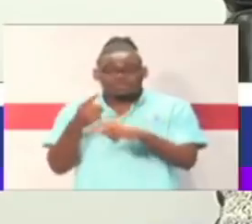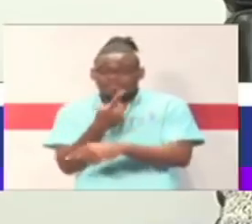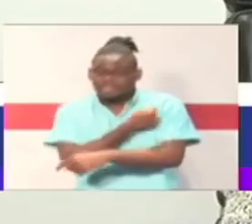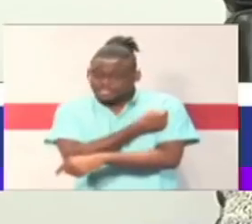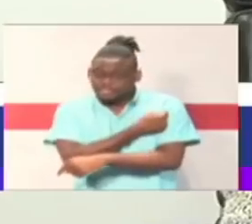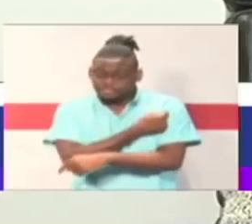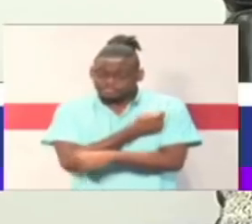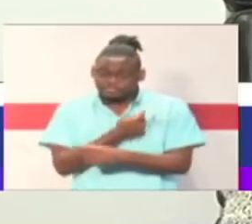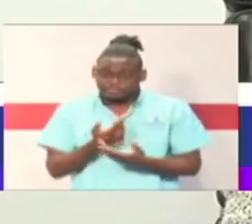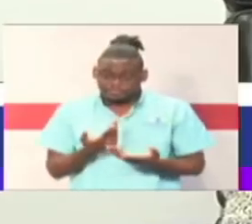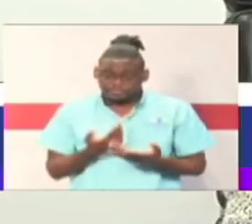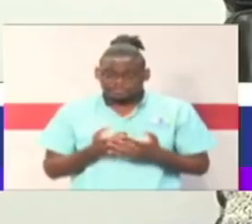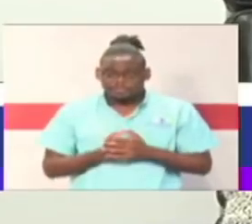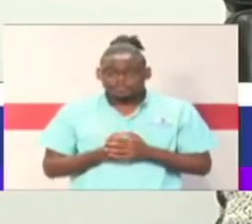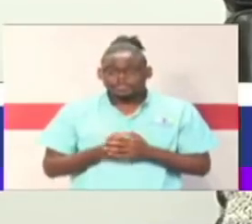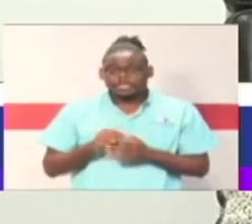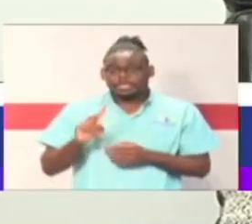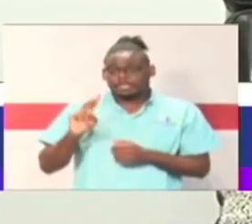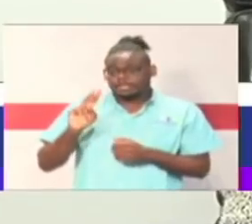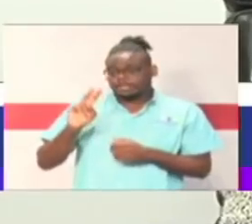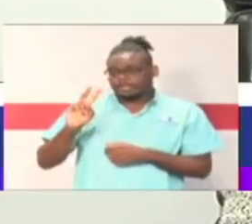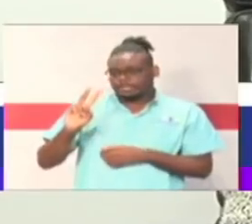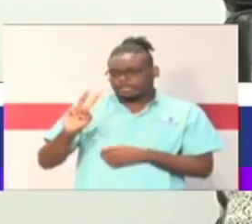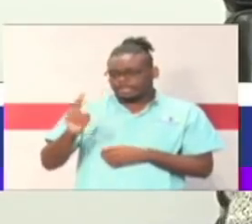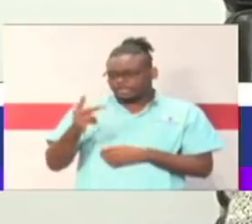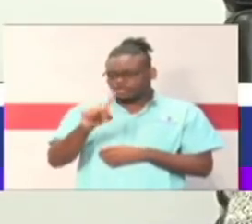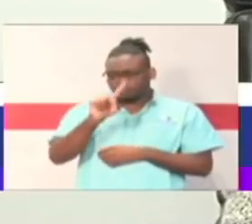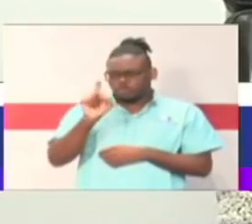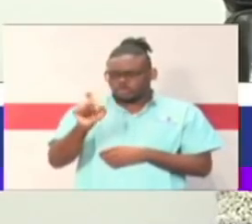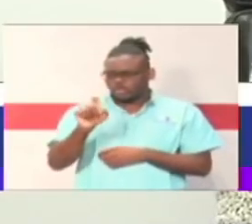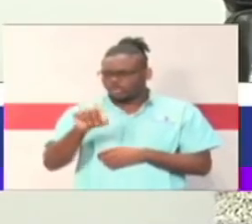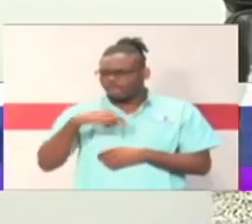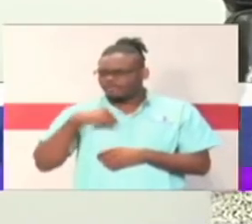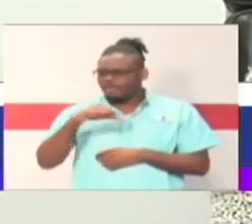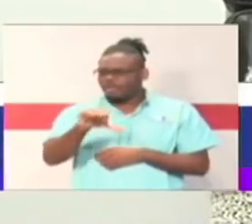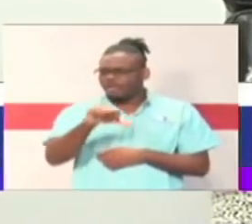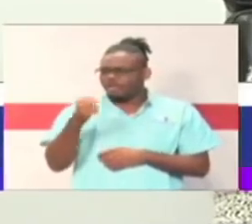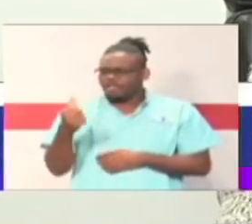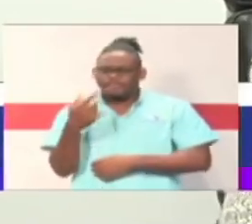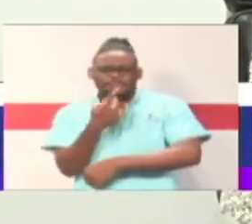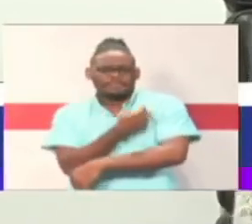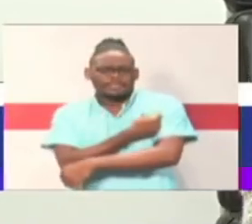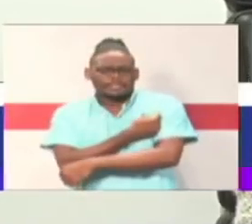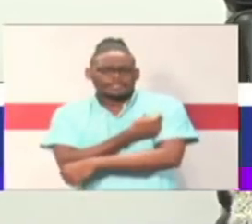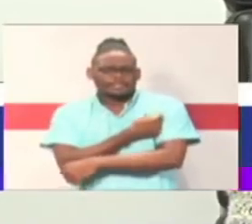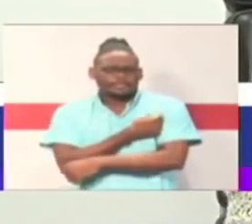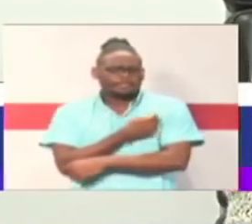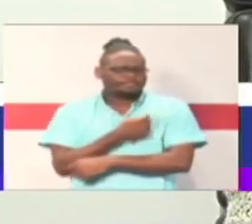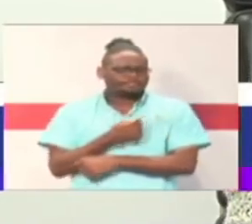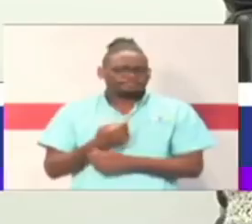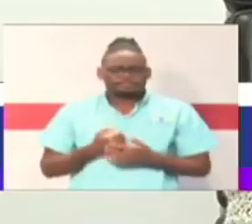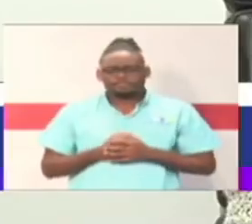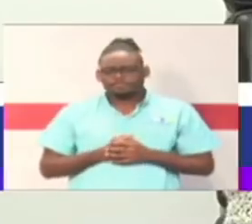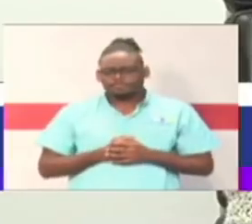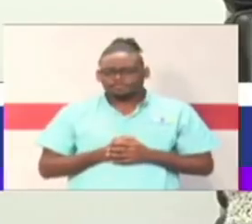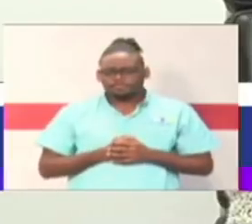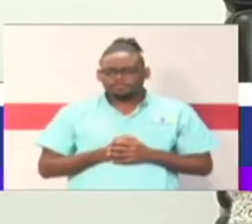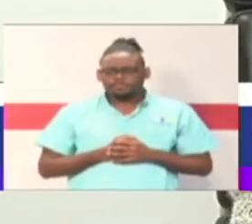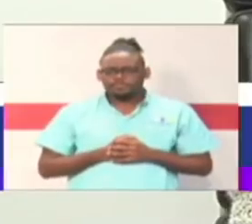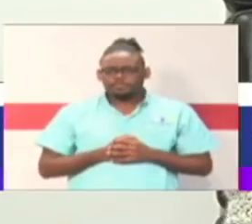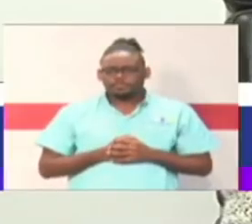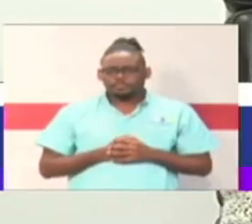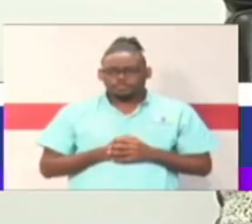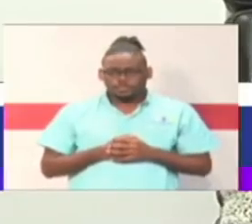the Sputnik vaccines. And as the CMO would have been indicating from the onset, the Ministry of Health